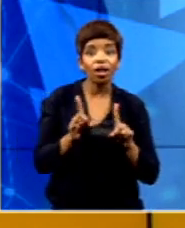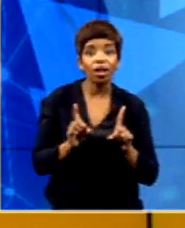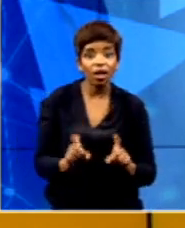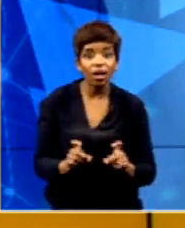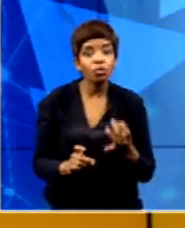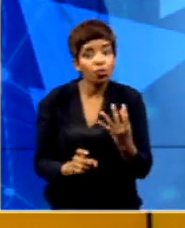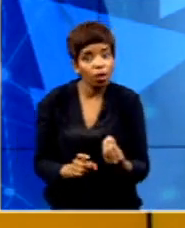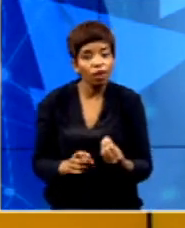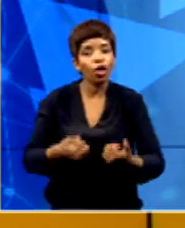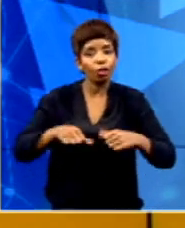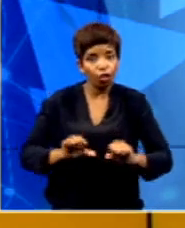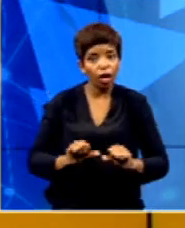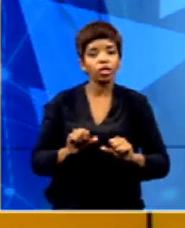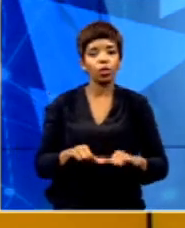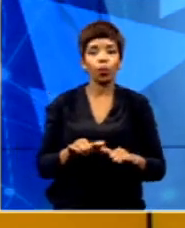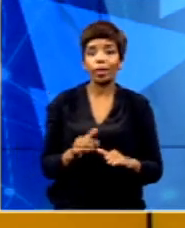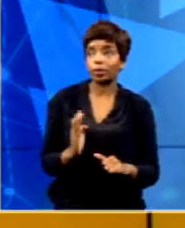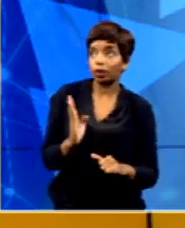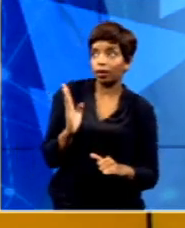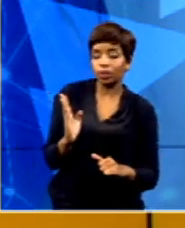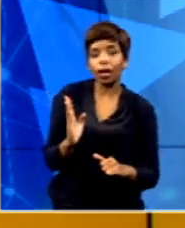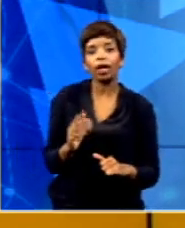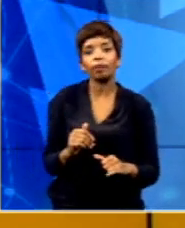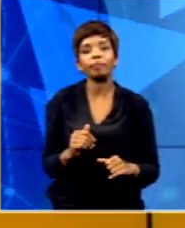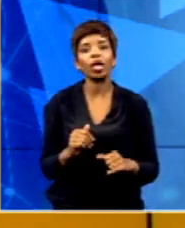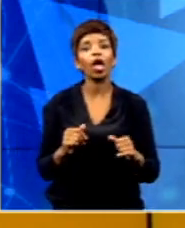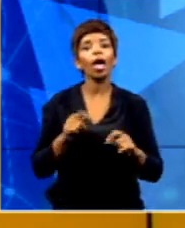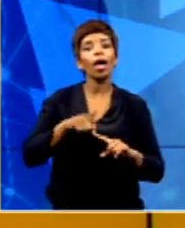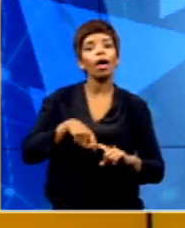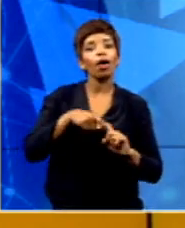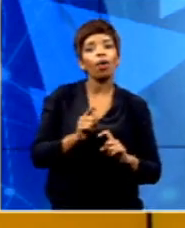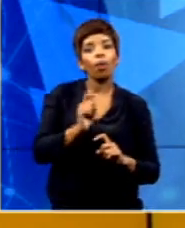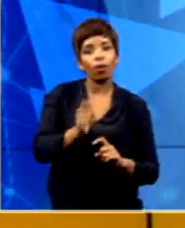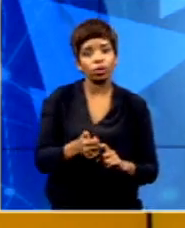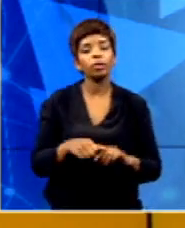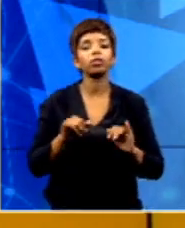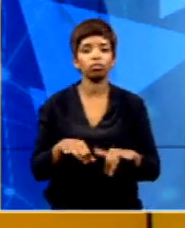then perhaps you could wait on the payment holidays that the banks are offering at that stage.